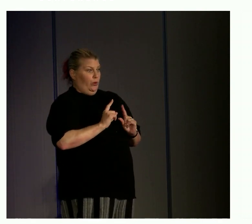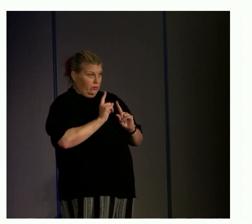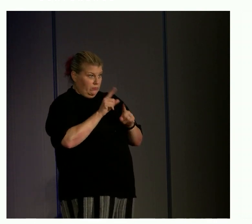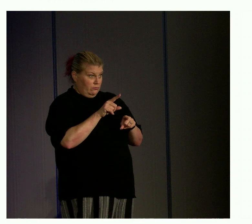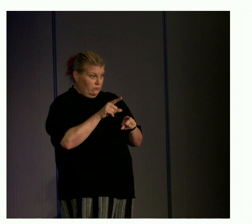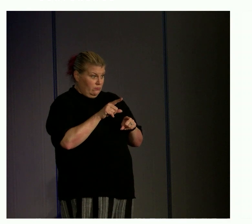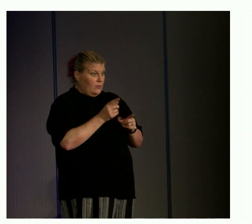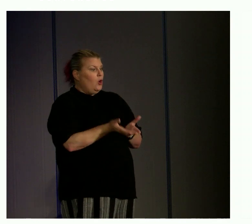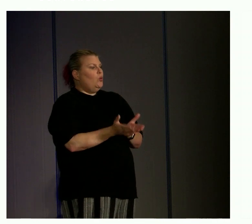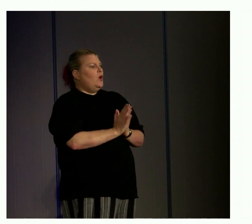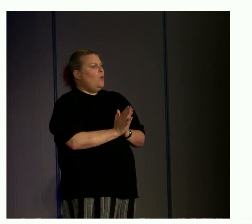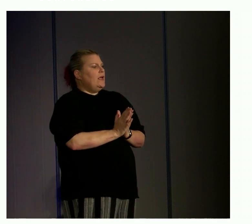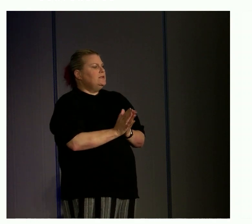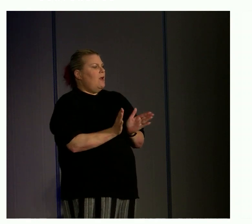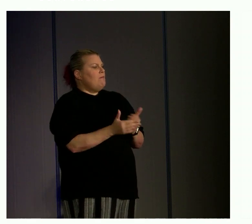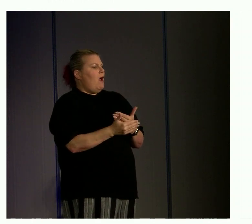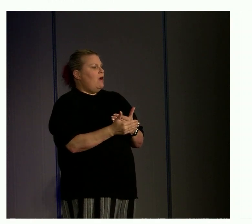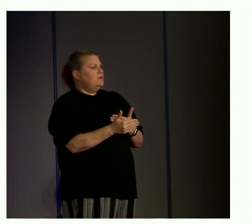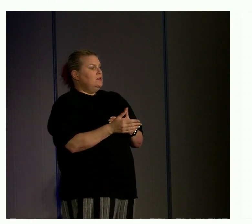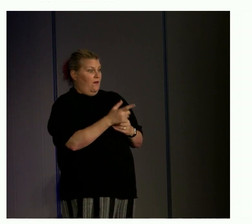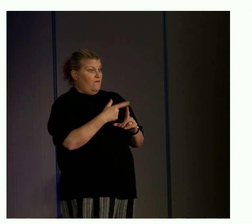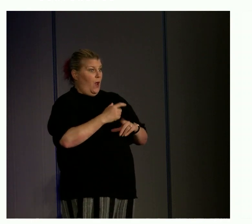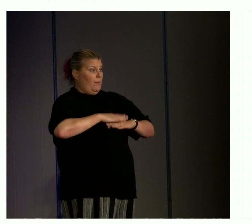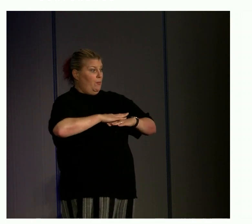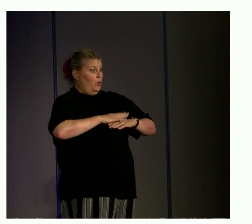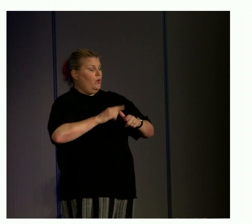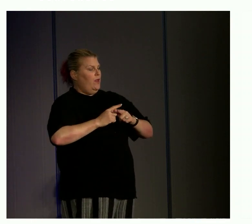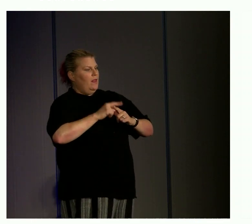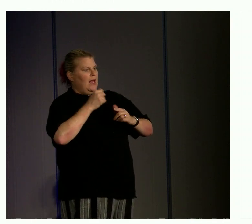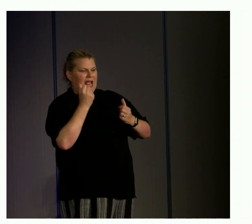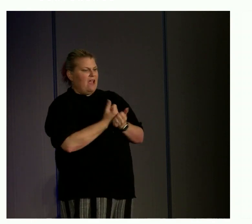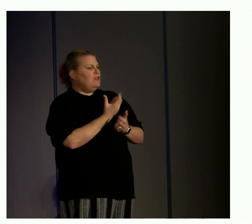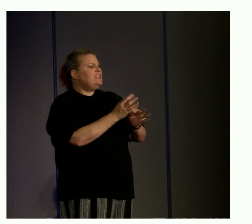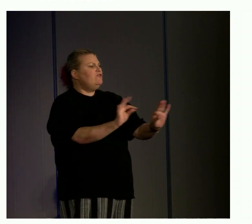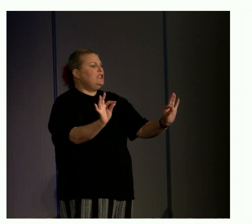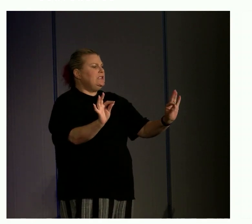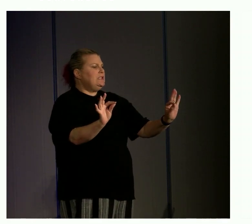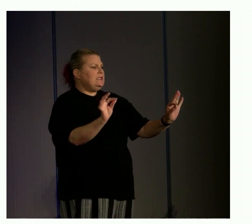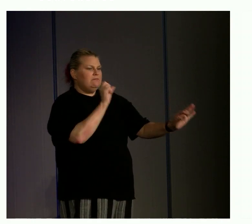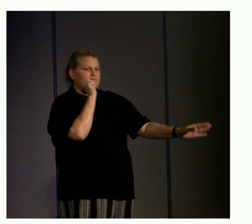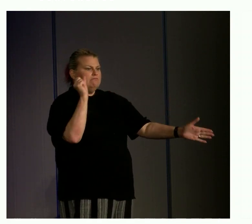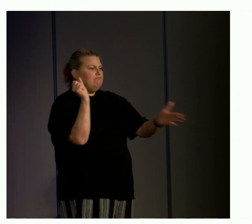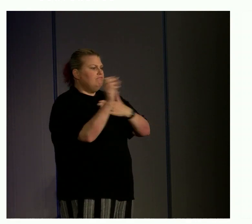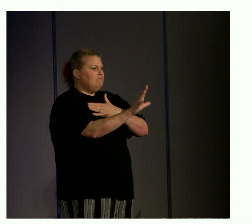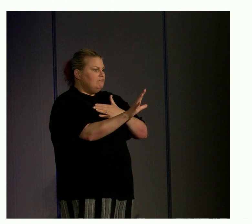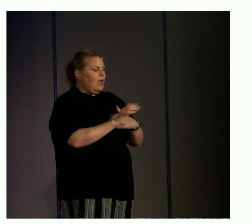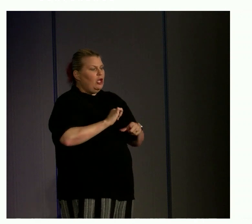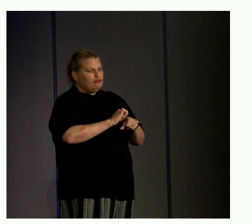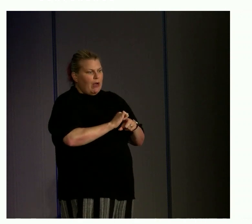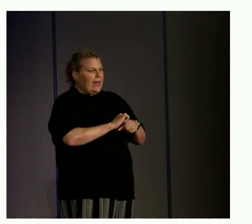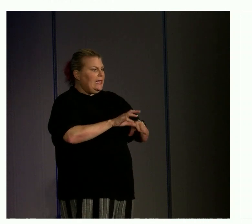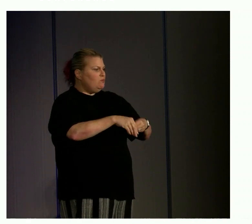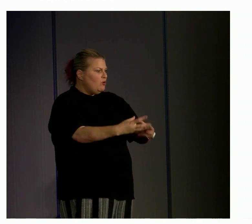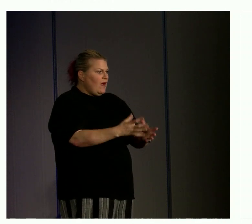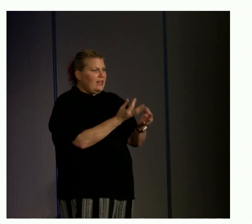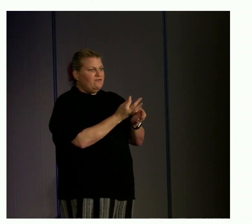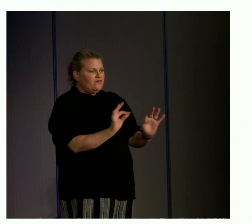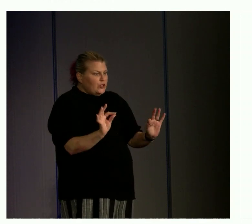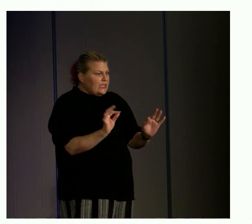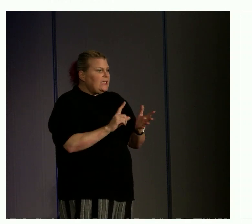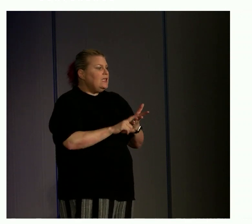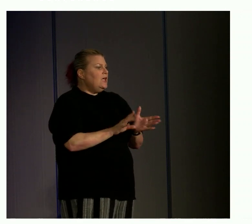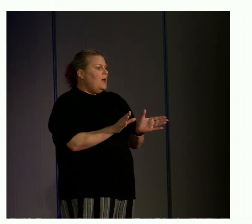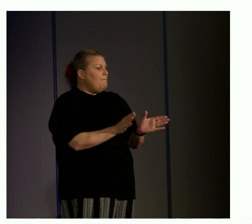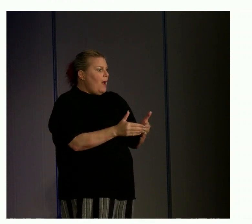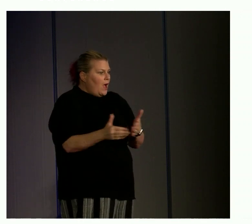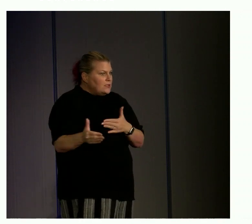can request a box directly at the booth, and everything is free. The trainings provided are free. The boxes